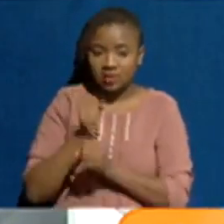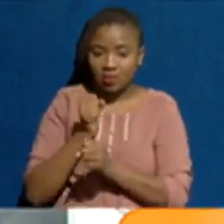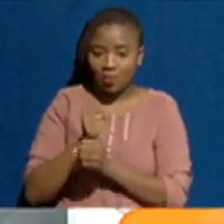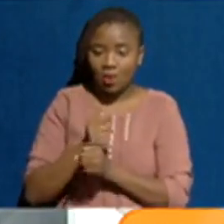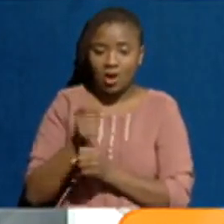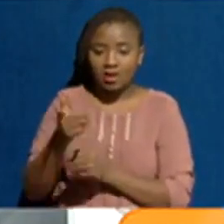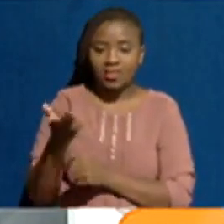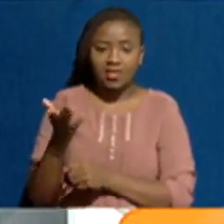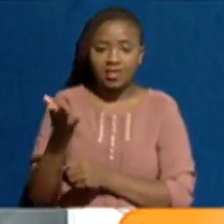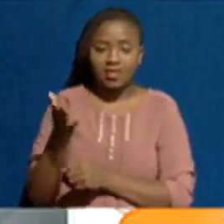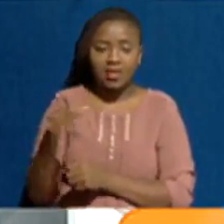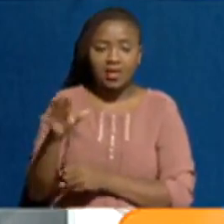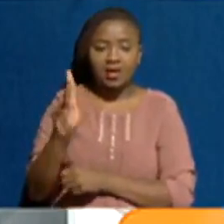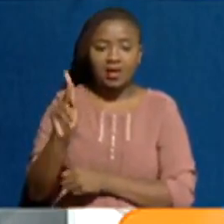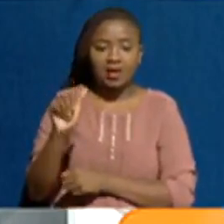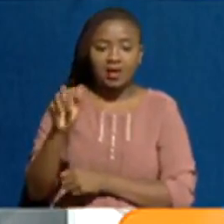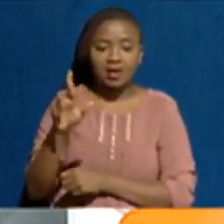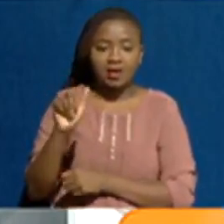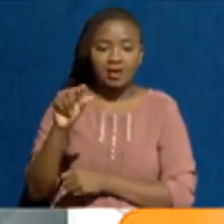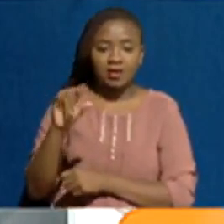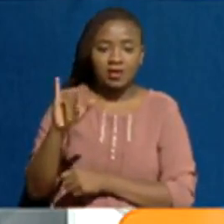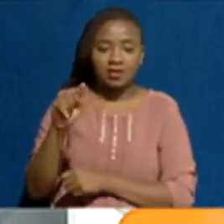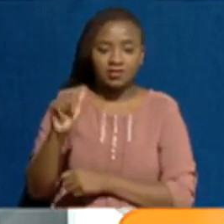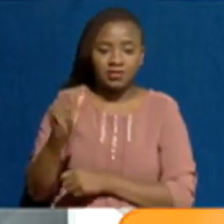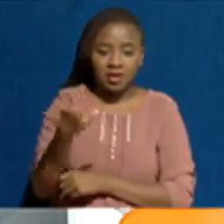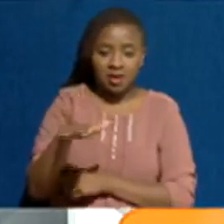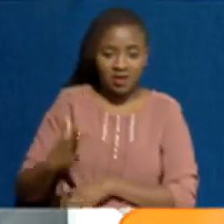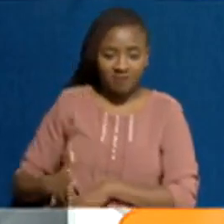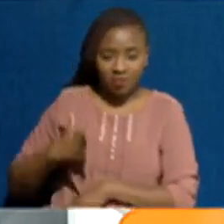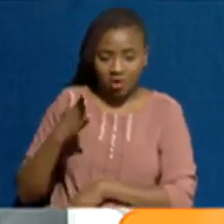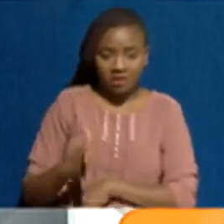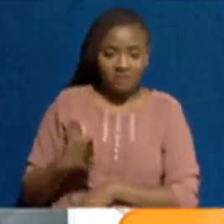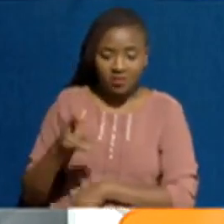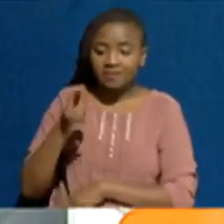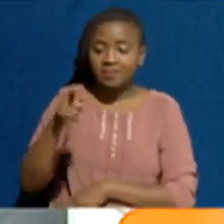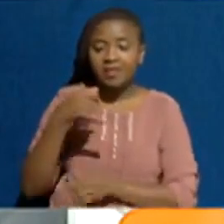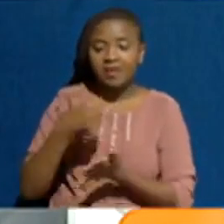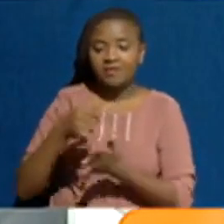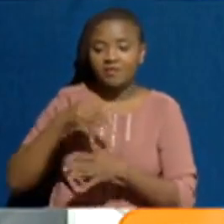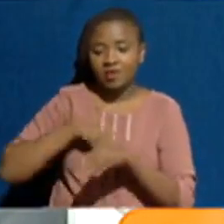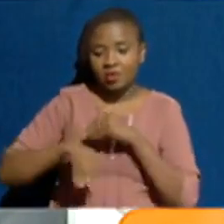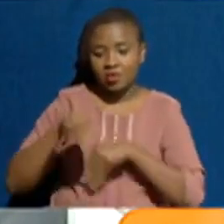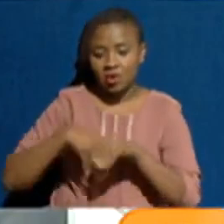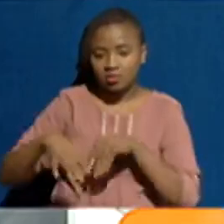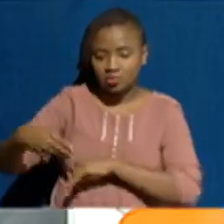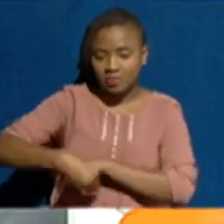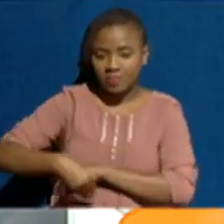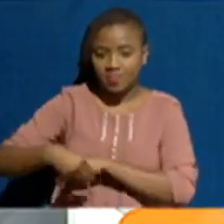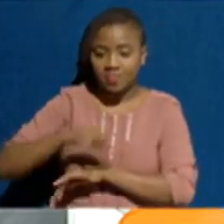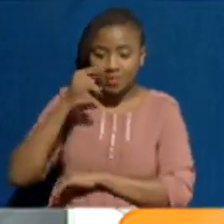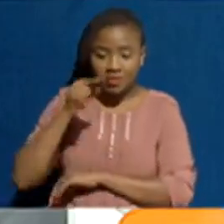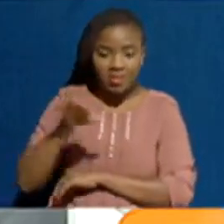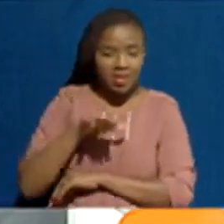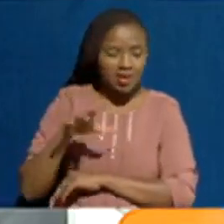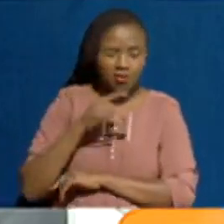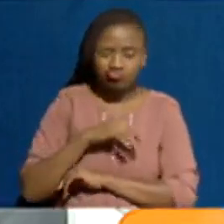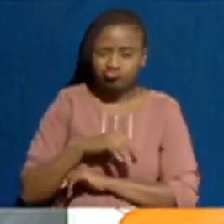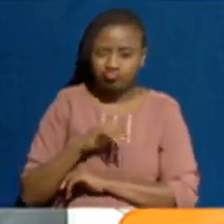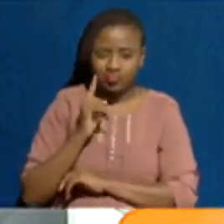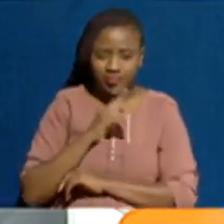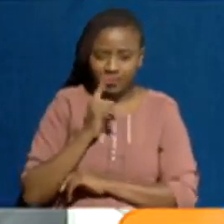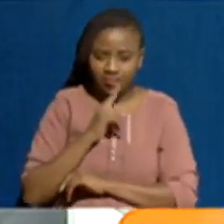bribery at Karagita area of Naivasha. Three officers were arrested in an area described as a notorious bribe-collection point